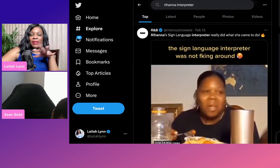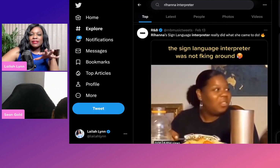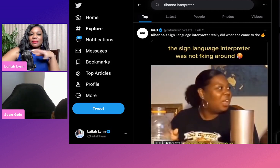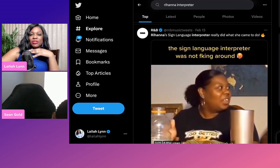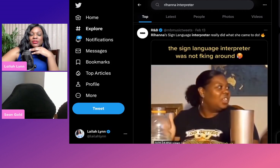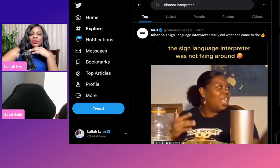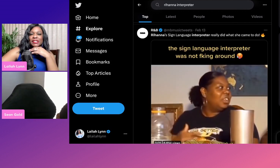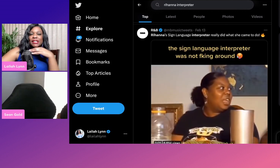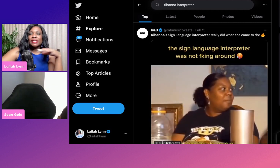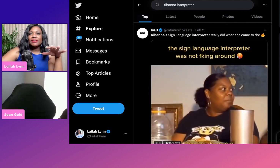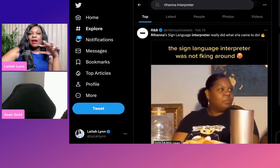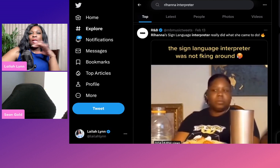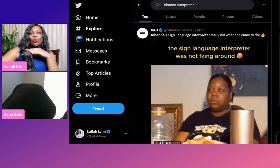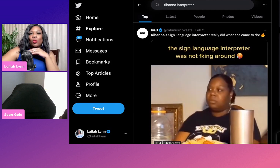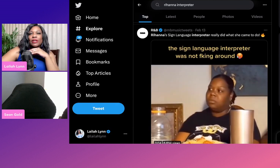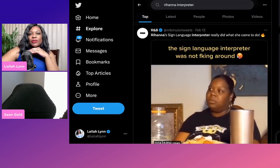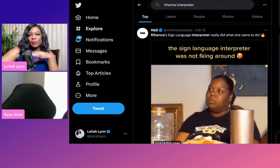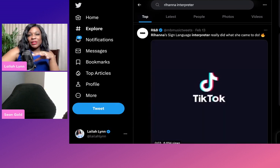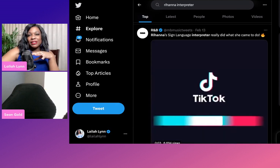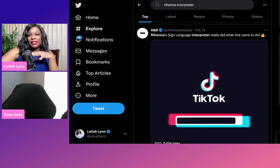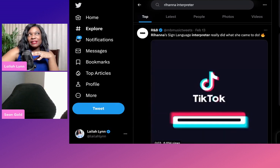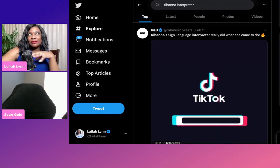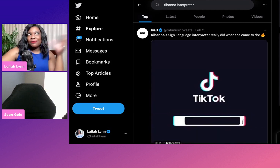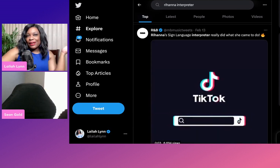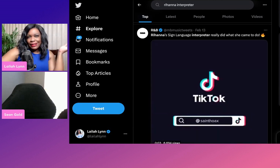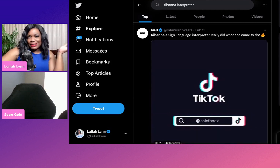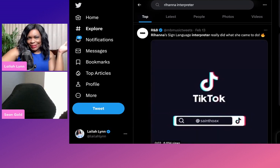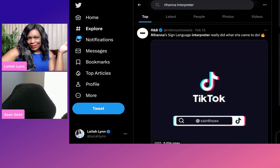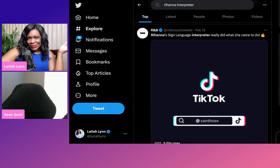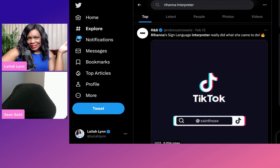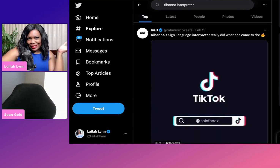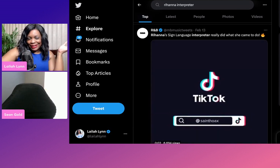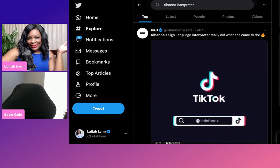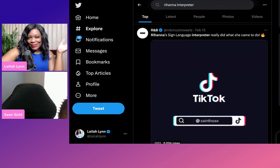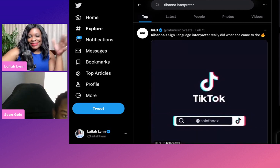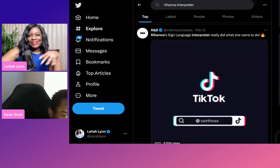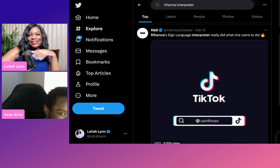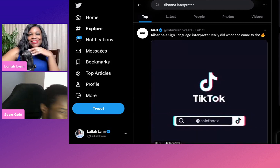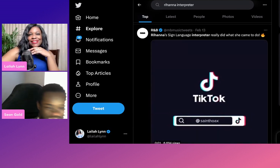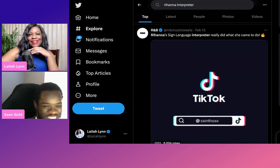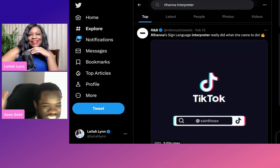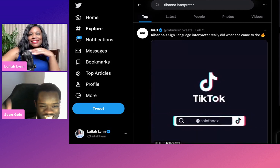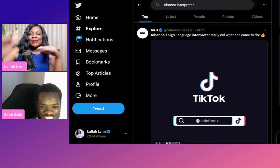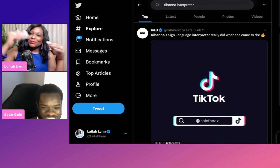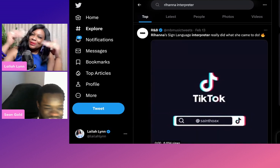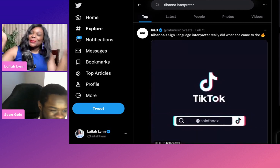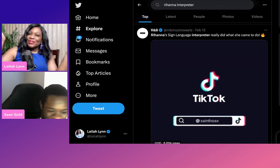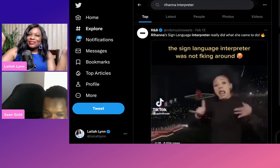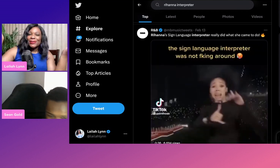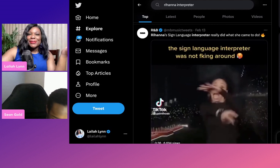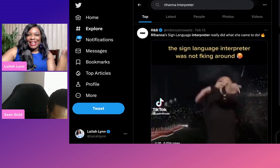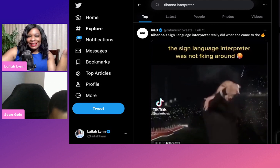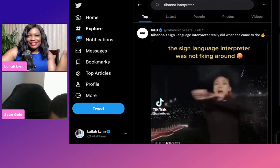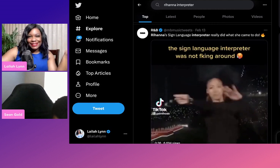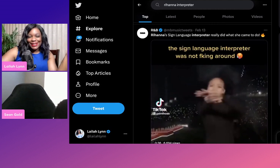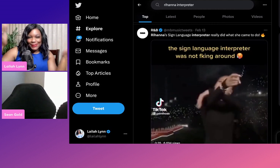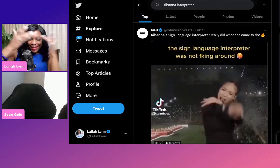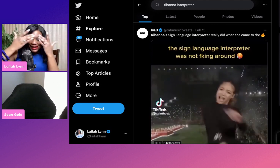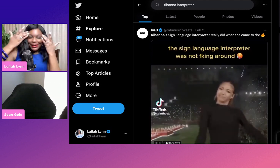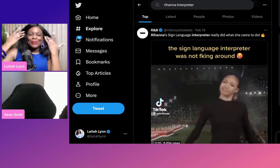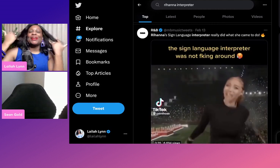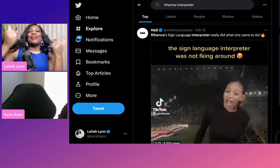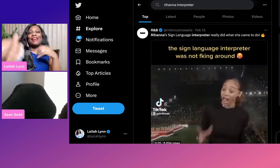in the meantime, Sean, you can tell us what your opinion is. The fact that it's been 30 years since the ASL performer was shown at the